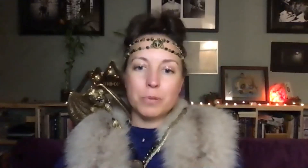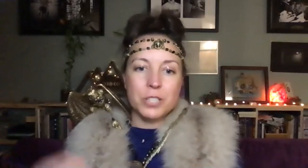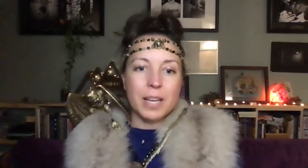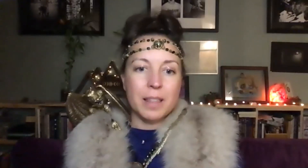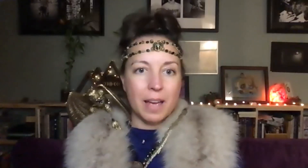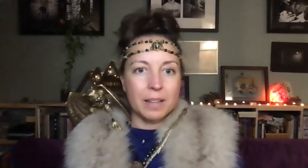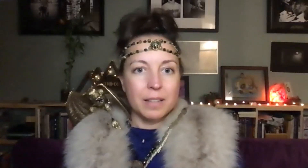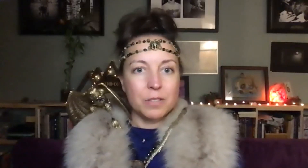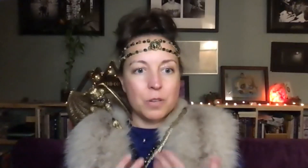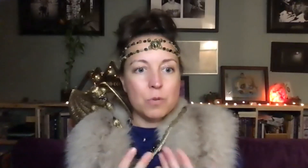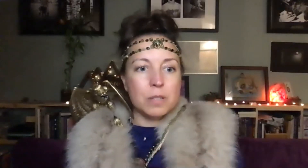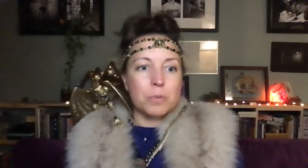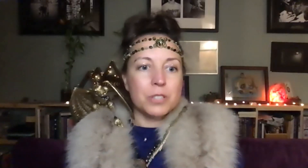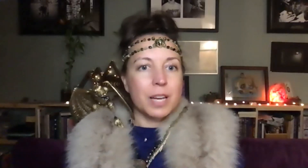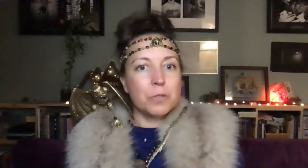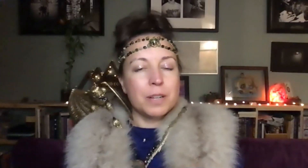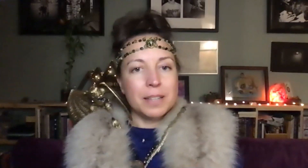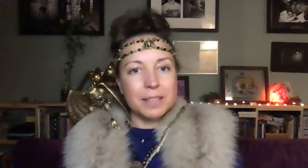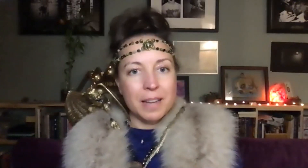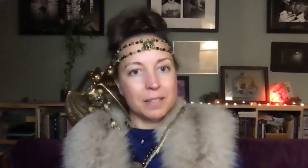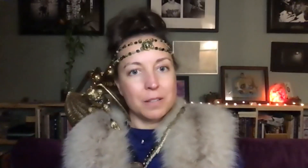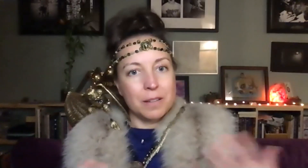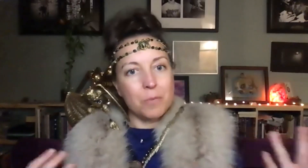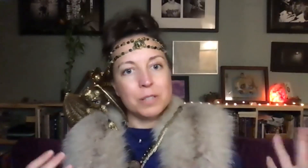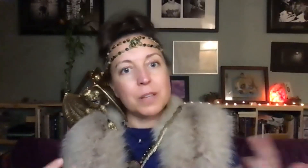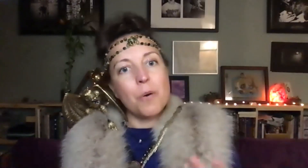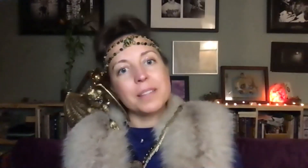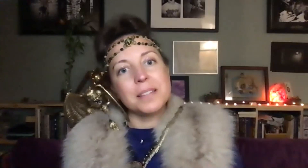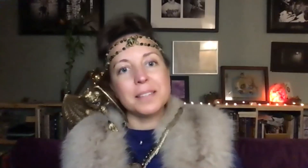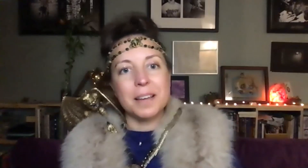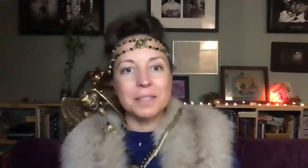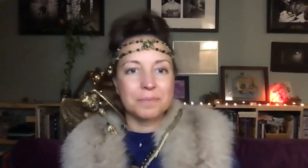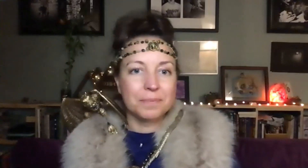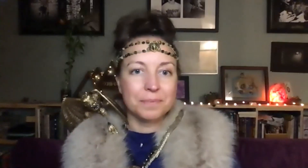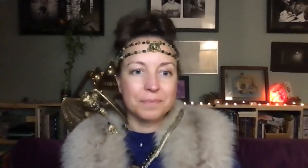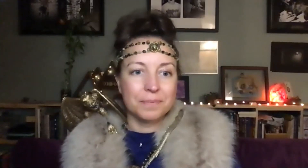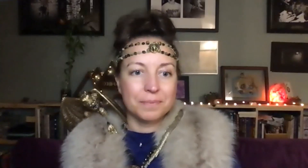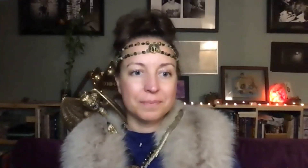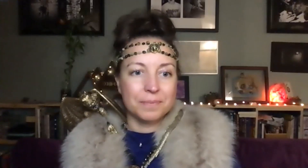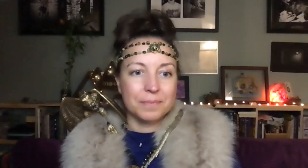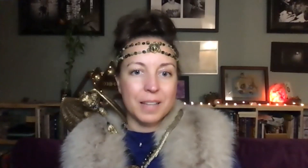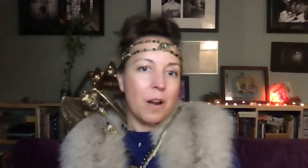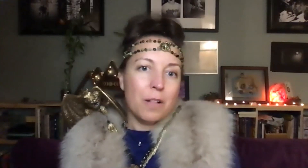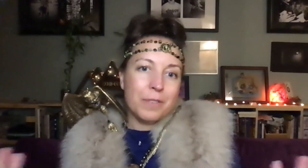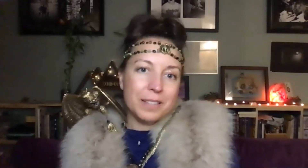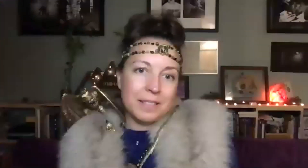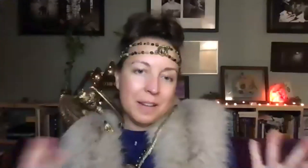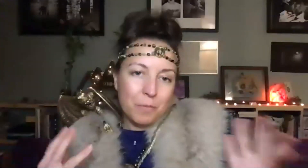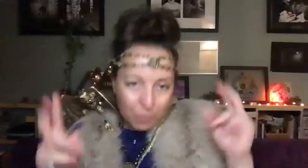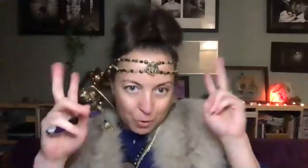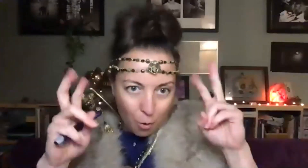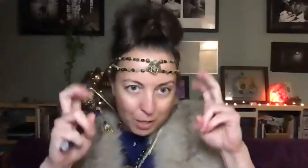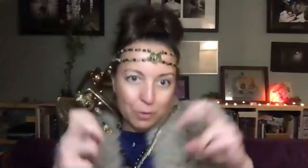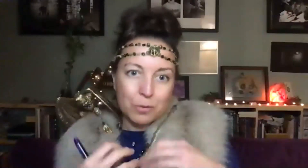They project that. So you just project your Anissa-ness, and then we just go, oh, that's Anissa. And all of us